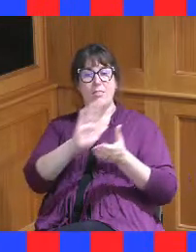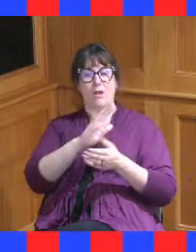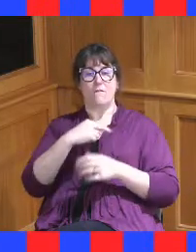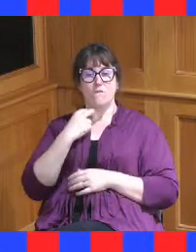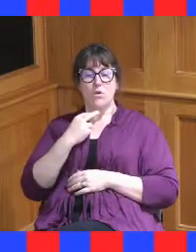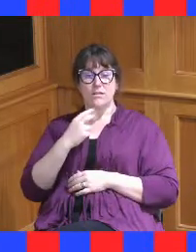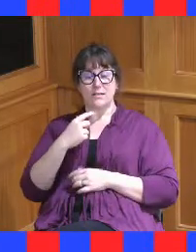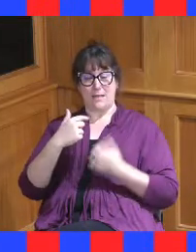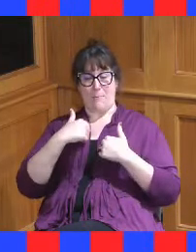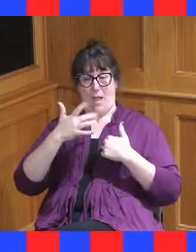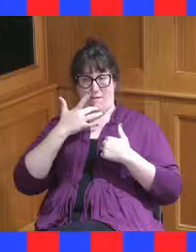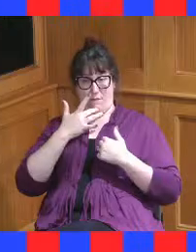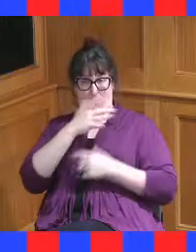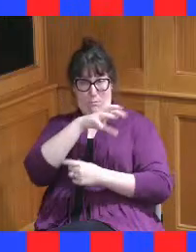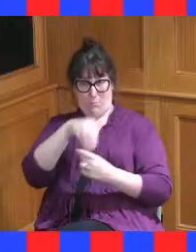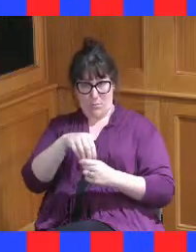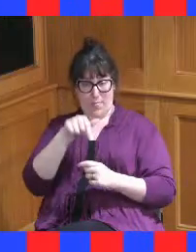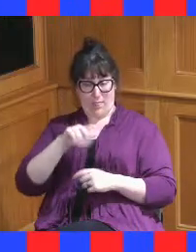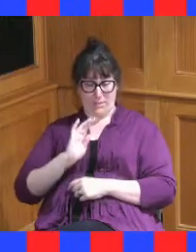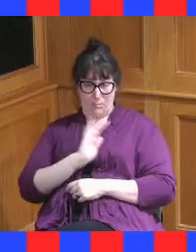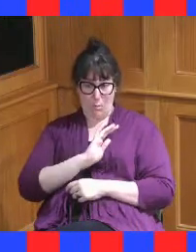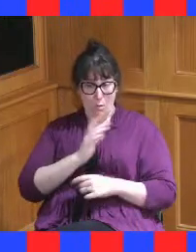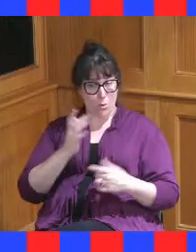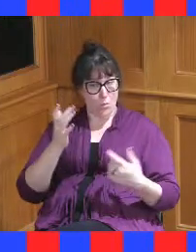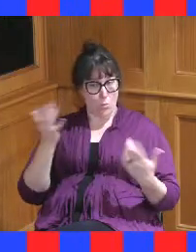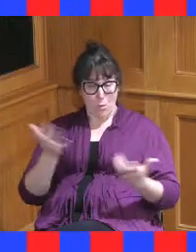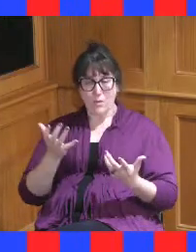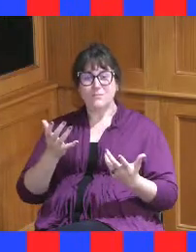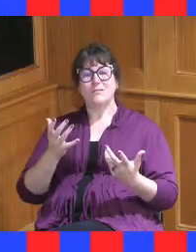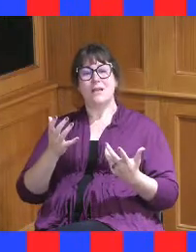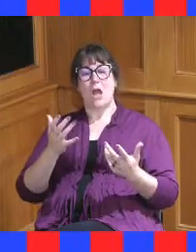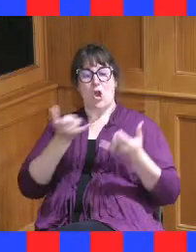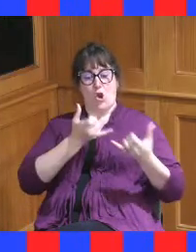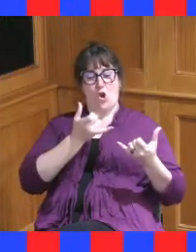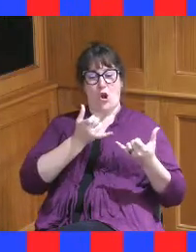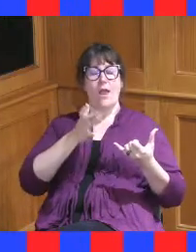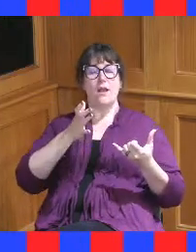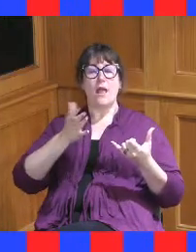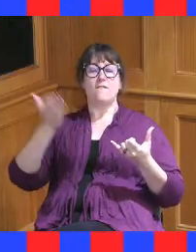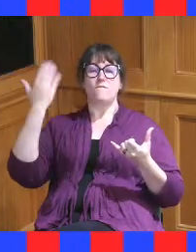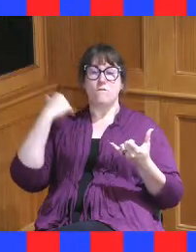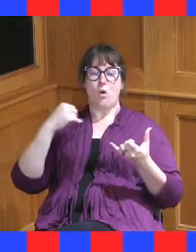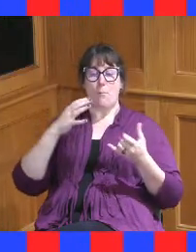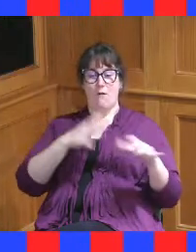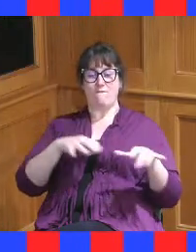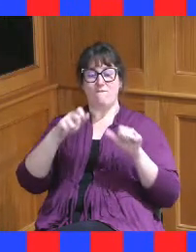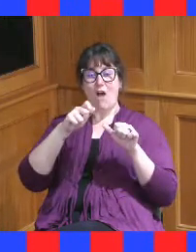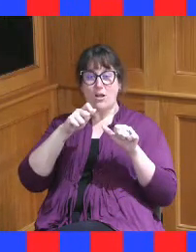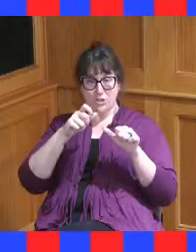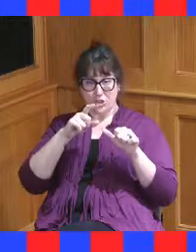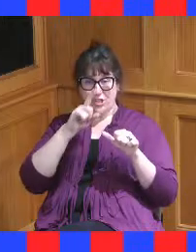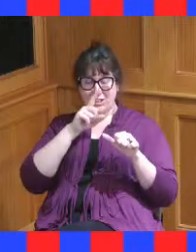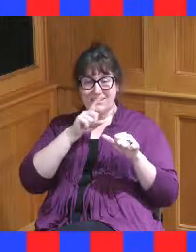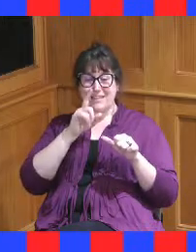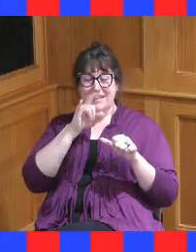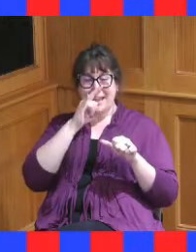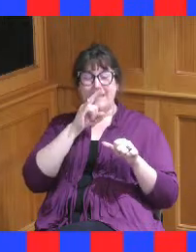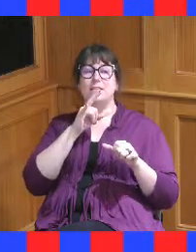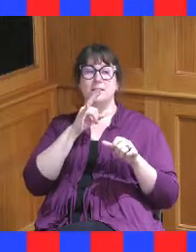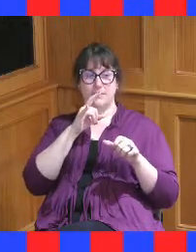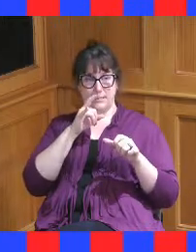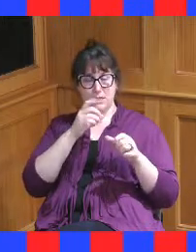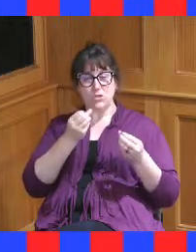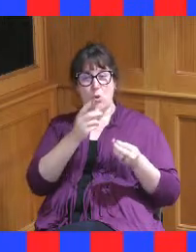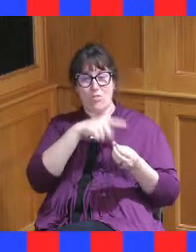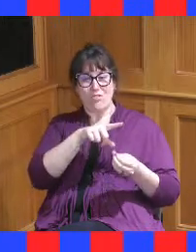about being part of this board is to give current and former foster youth the opportunity to not only be heard, but to actually do something about the